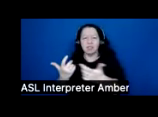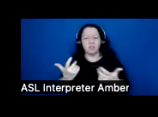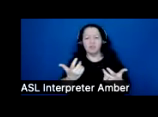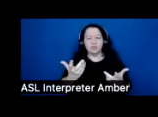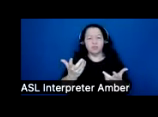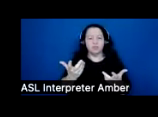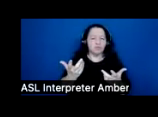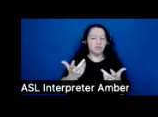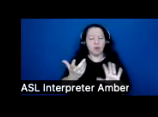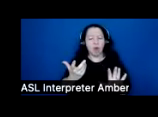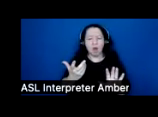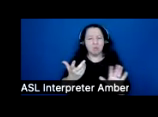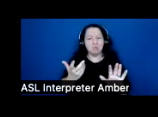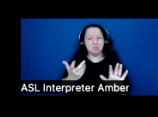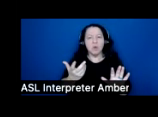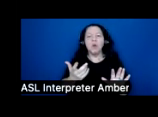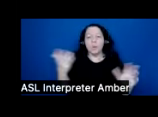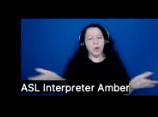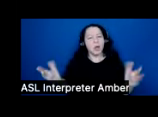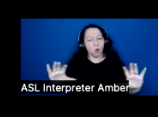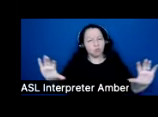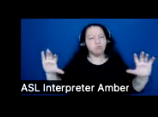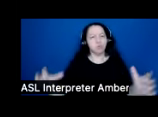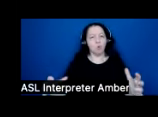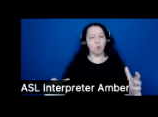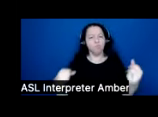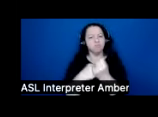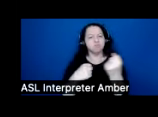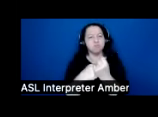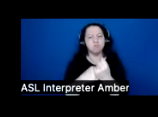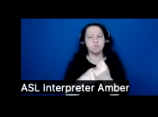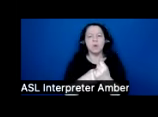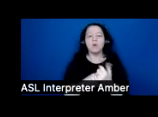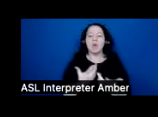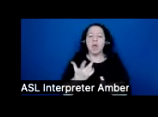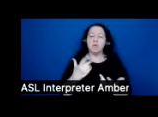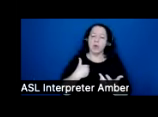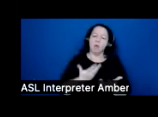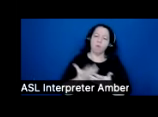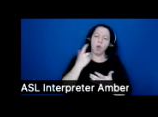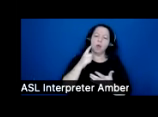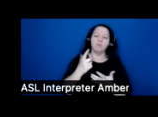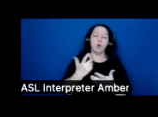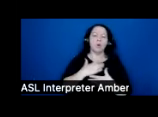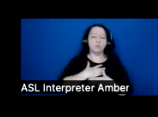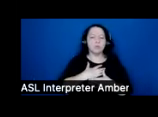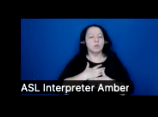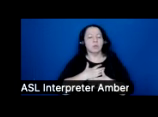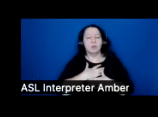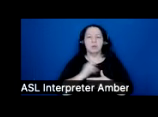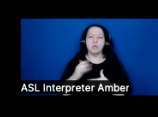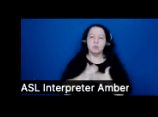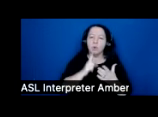the individualism. We're here as a group. And then that right to comfort. So I think that's that piece where we need to really rely on